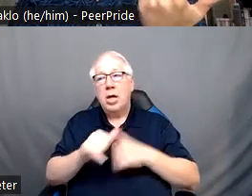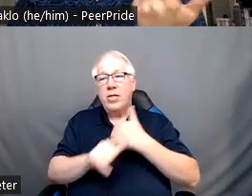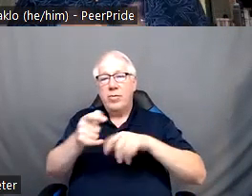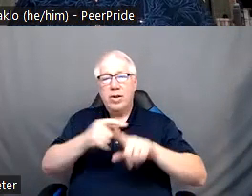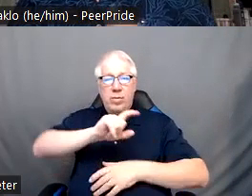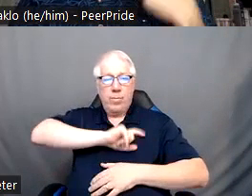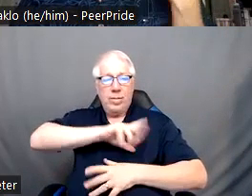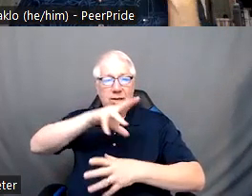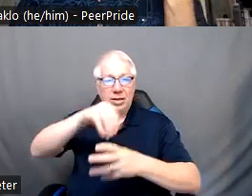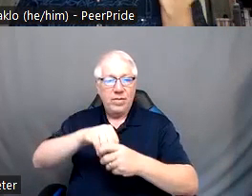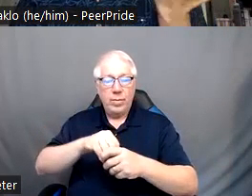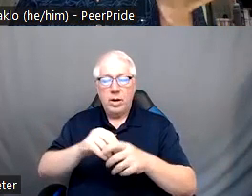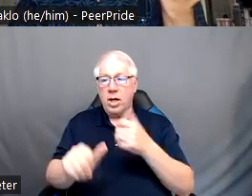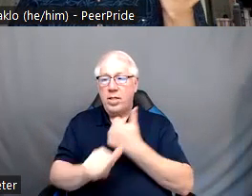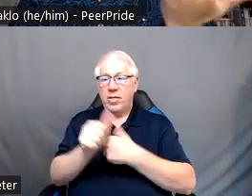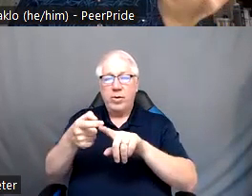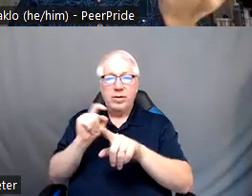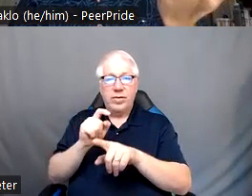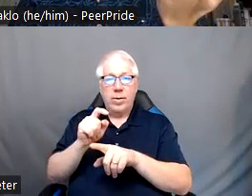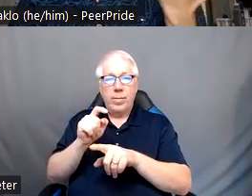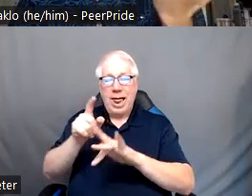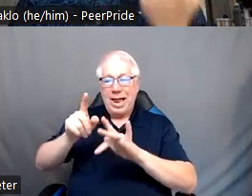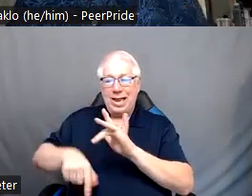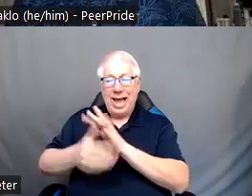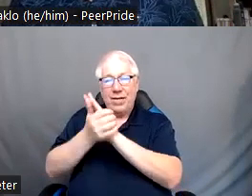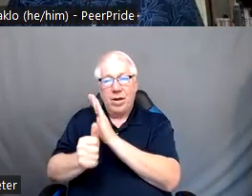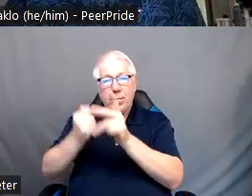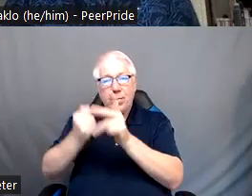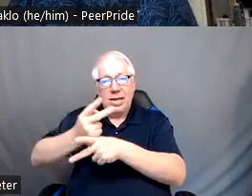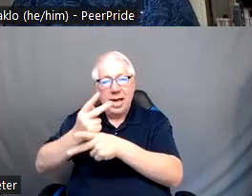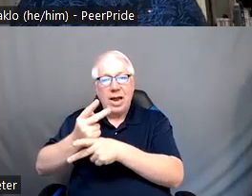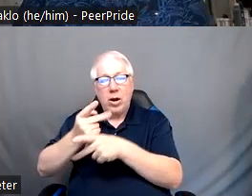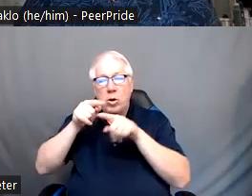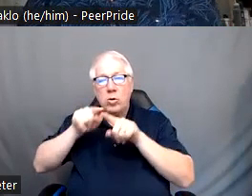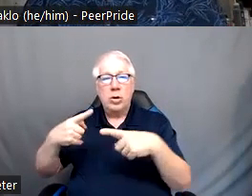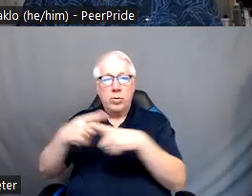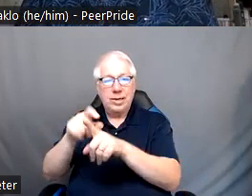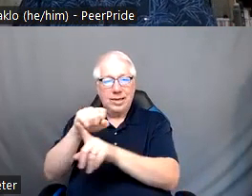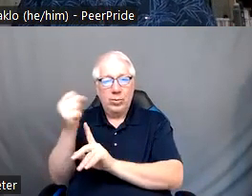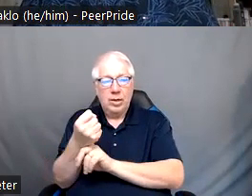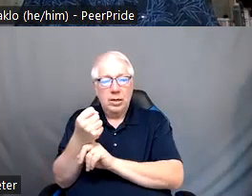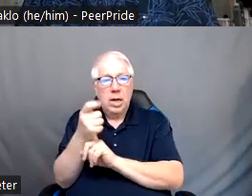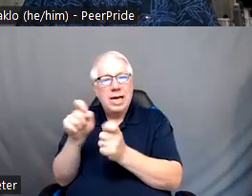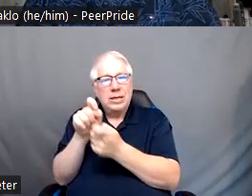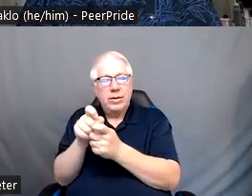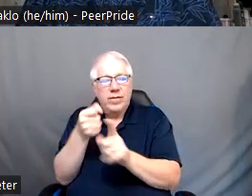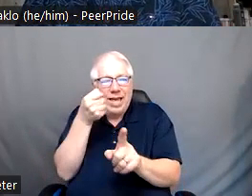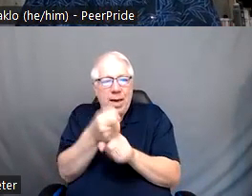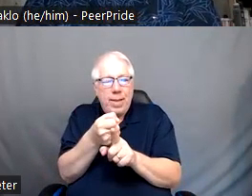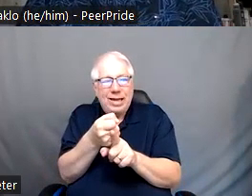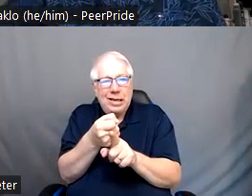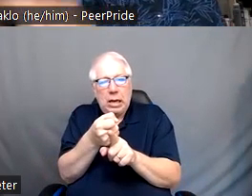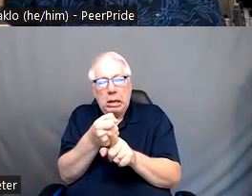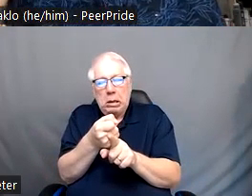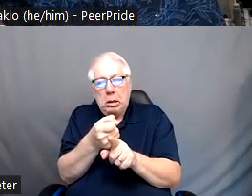police involvement, the threats that come from lack of competent care in crisis situations specifically impact the most marginalized communities the